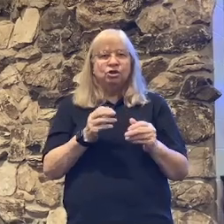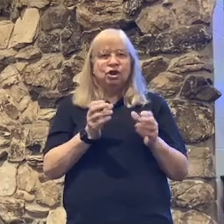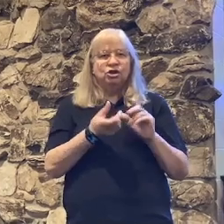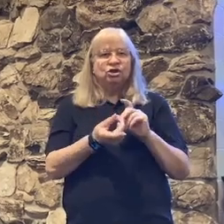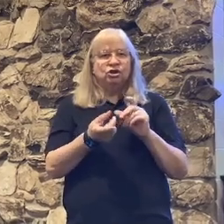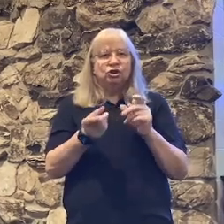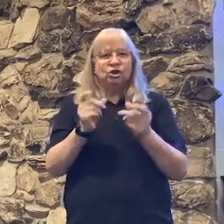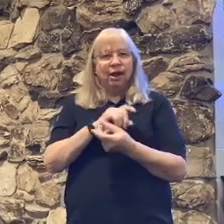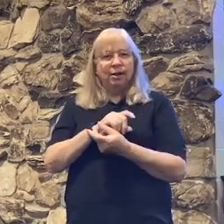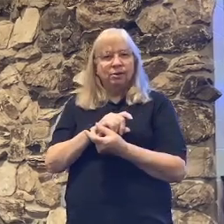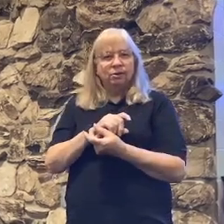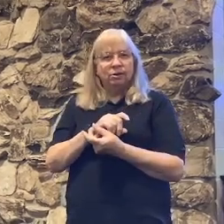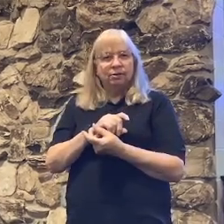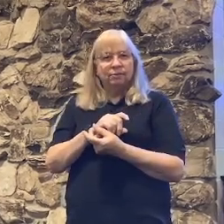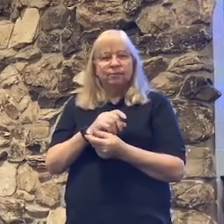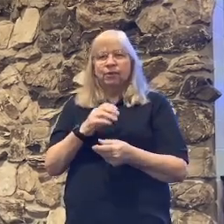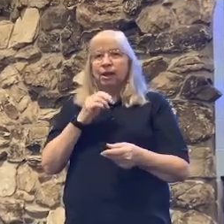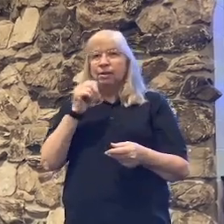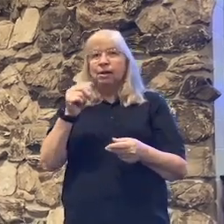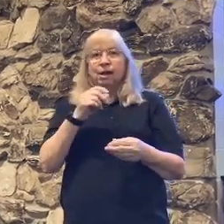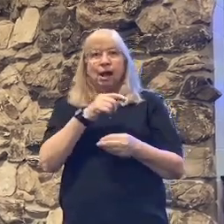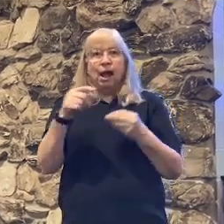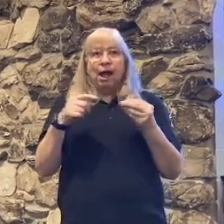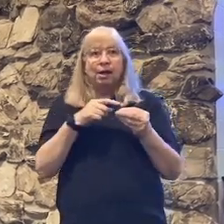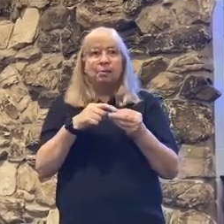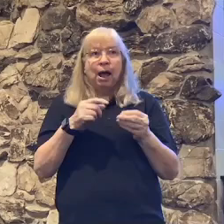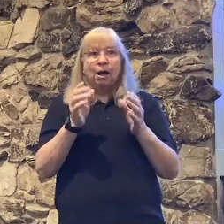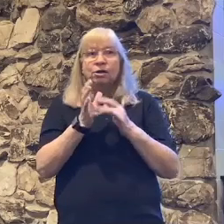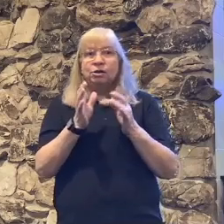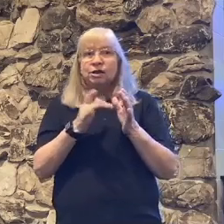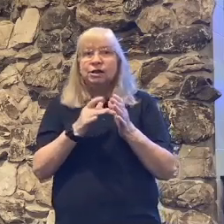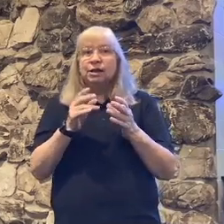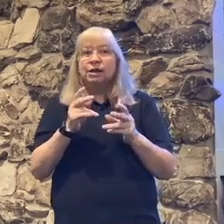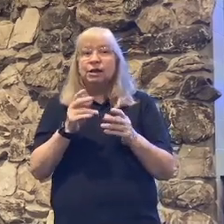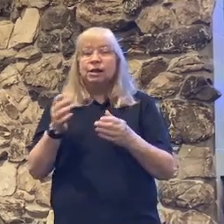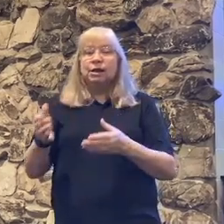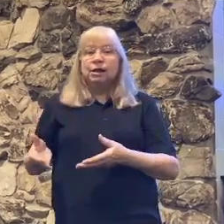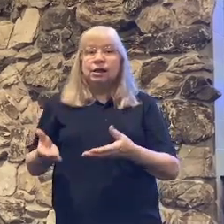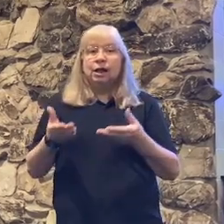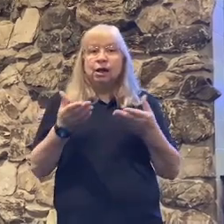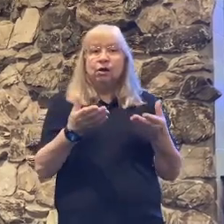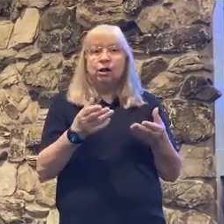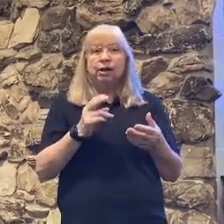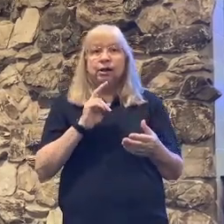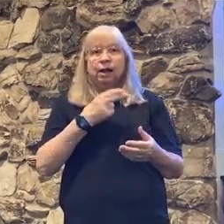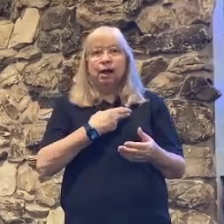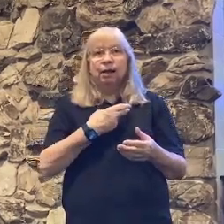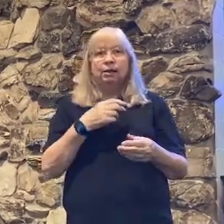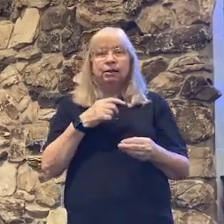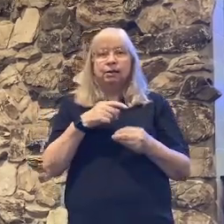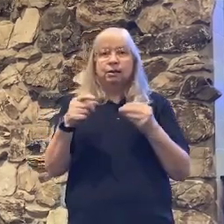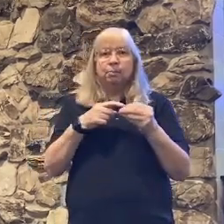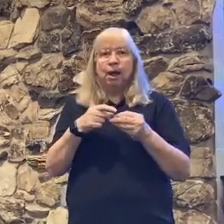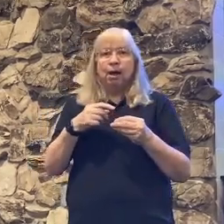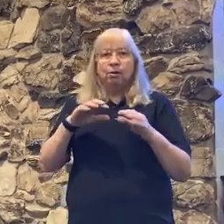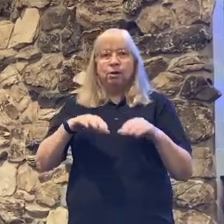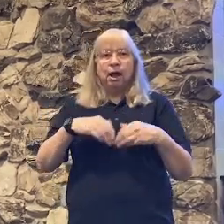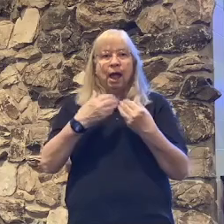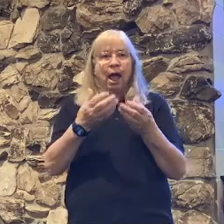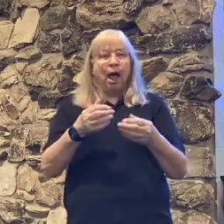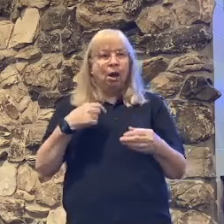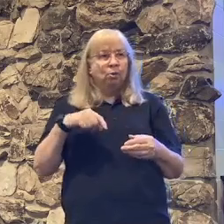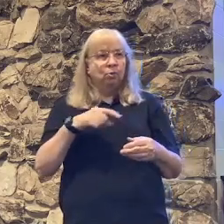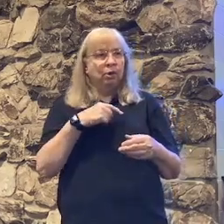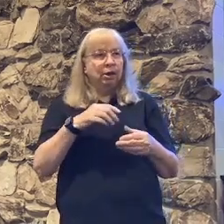It's not about Jesus carrying us. about how we